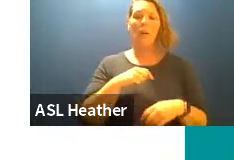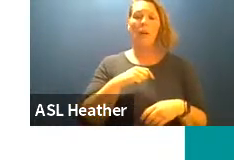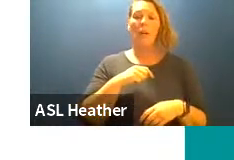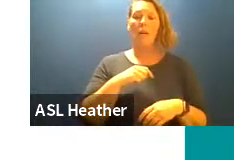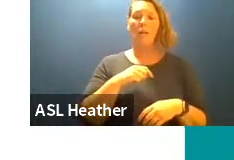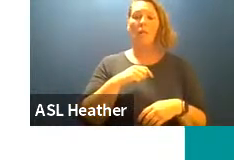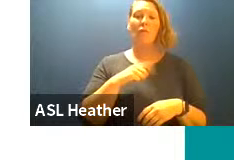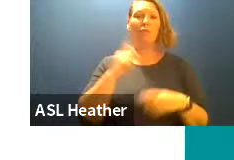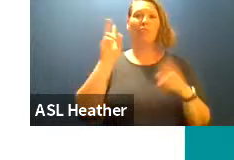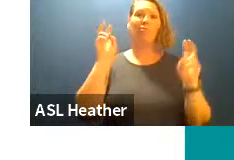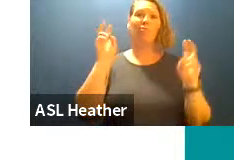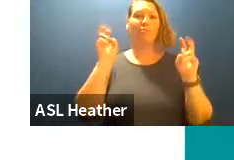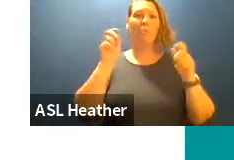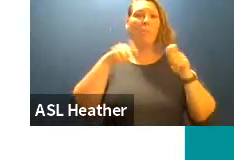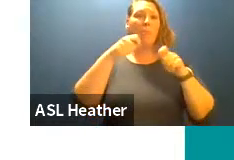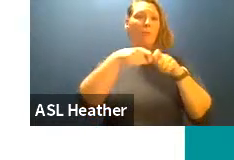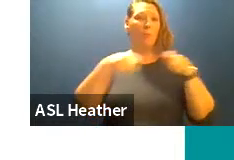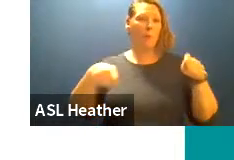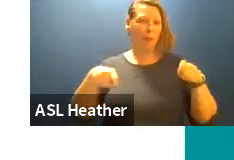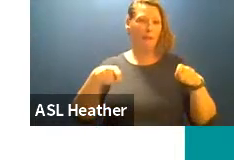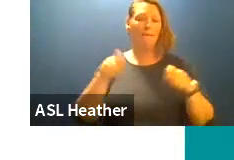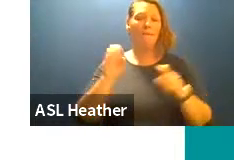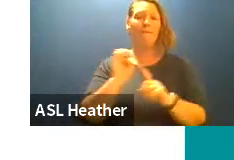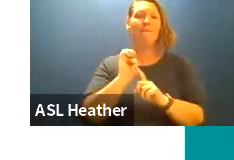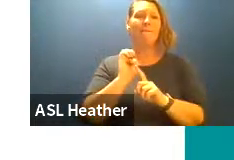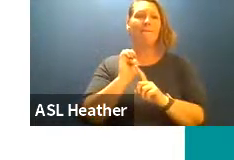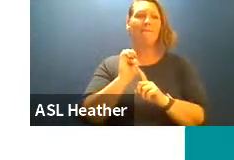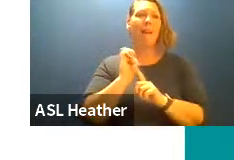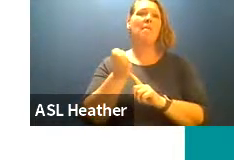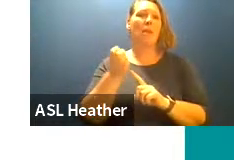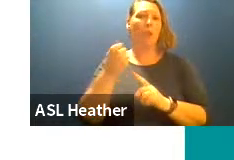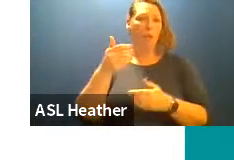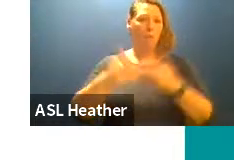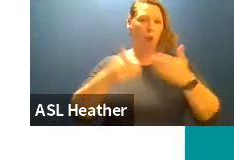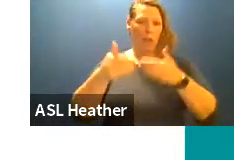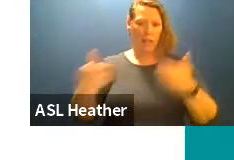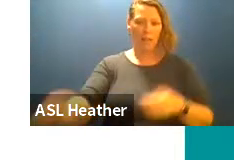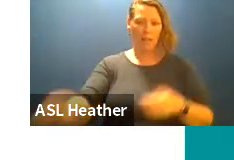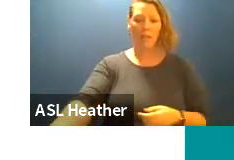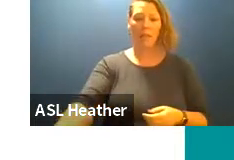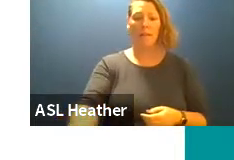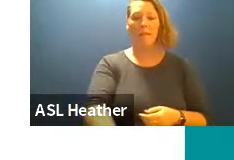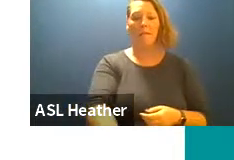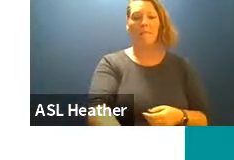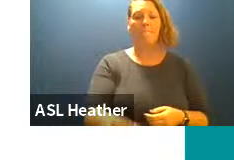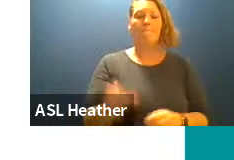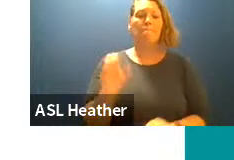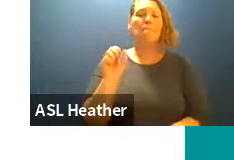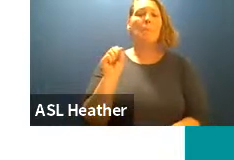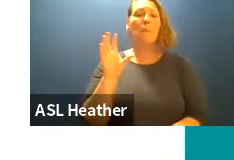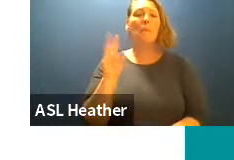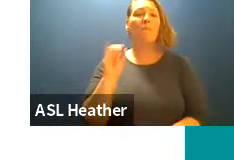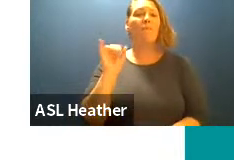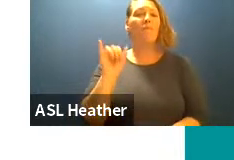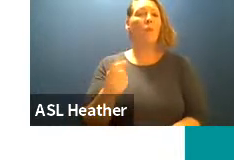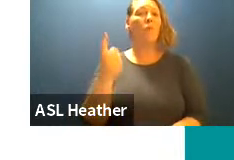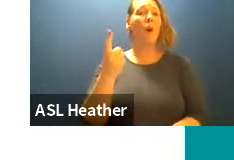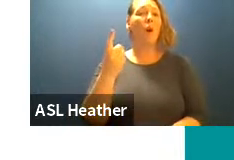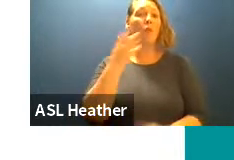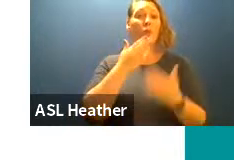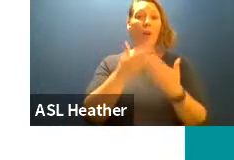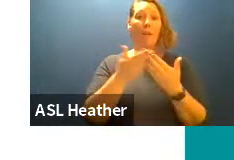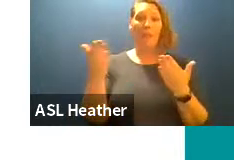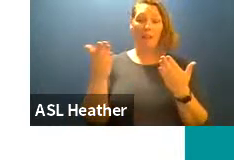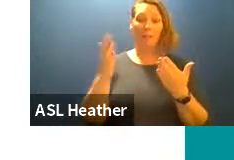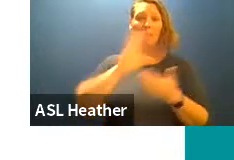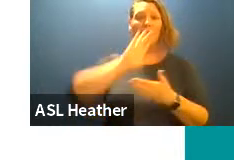to wrap up the environmental process. And so the one good thing is